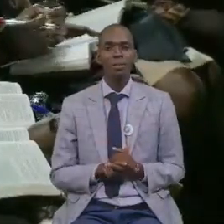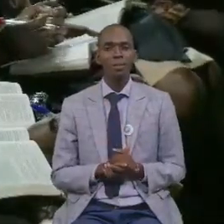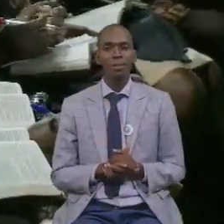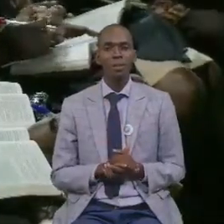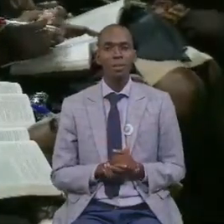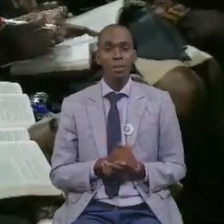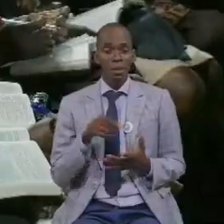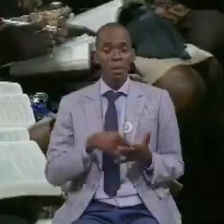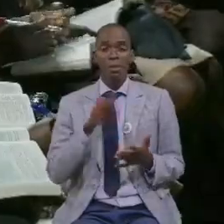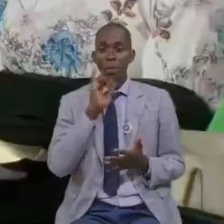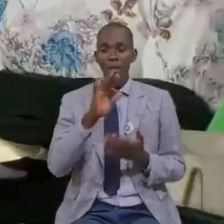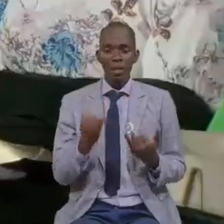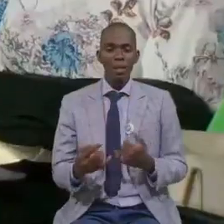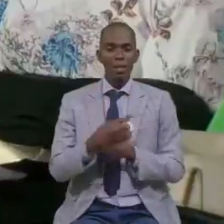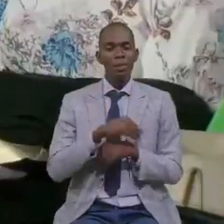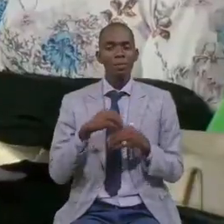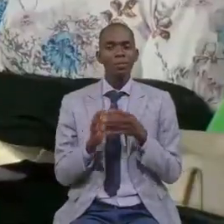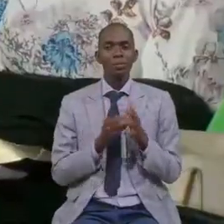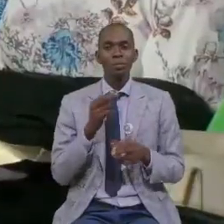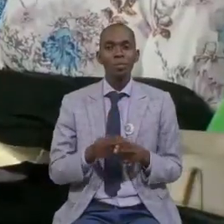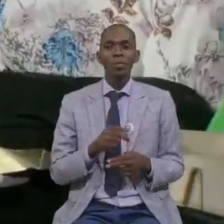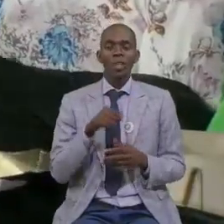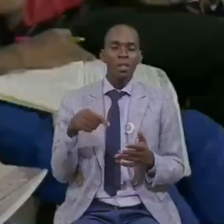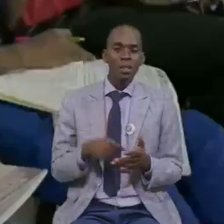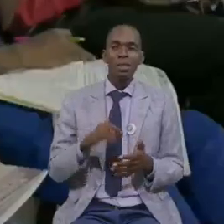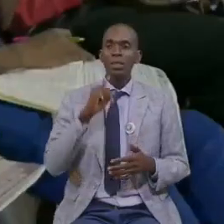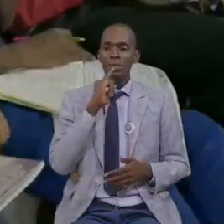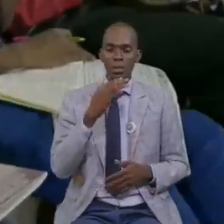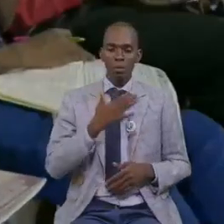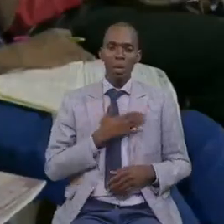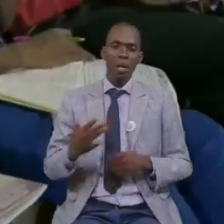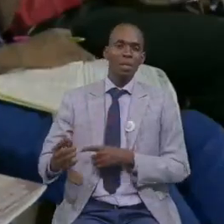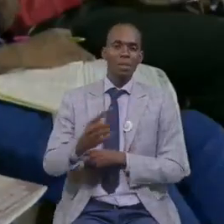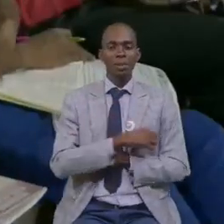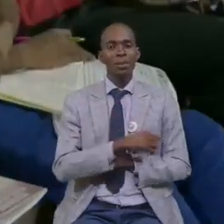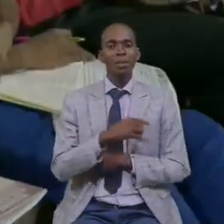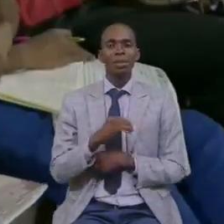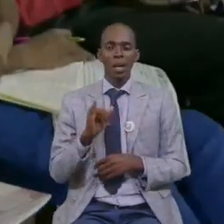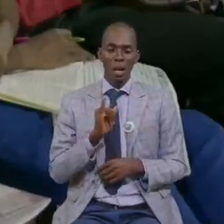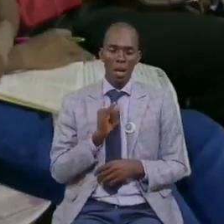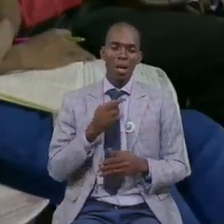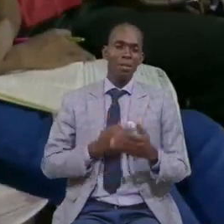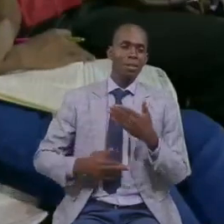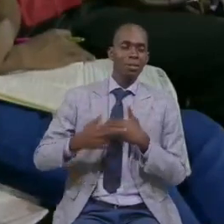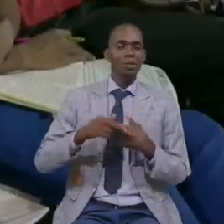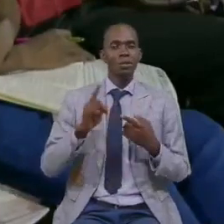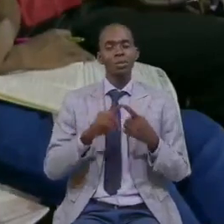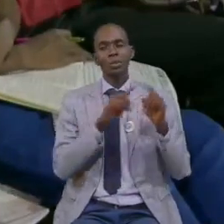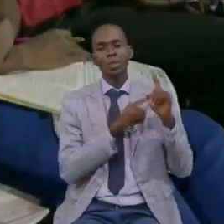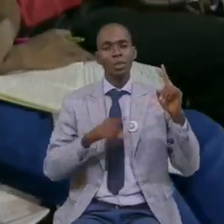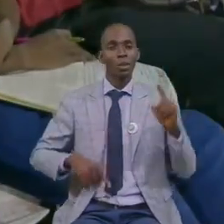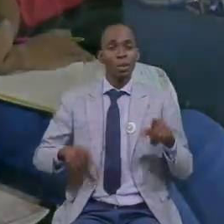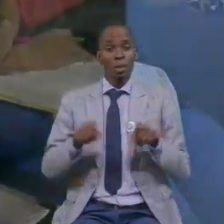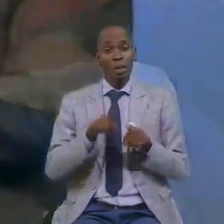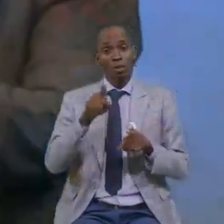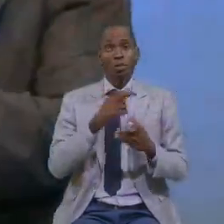This is your day. Amen. This is my day. I return unto the Lord, and as you